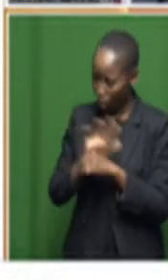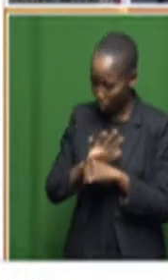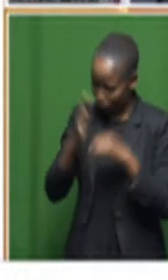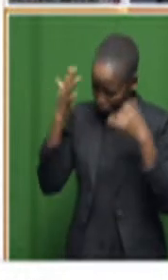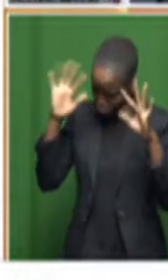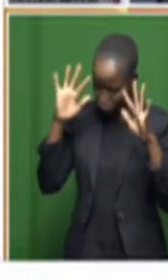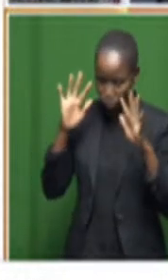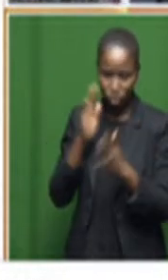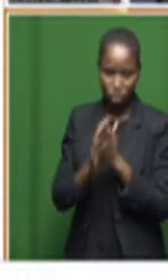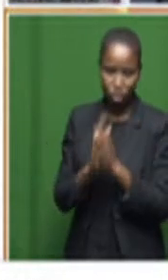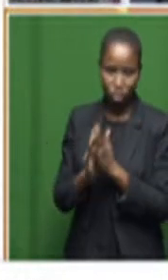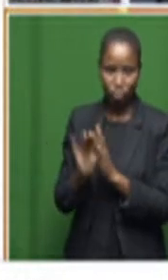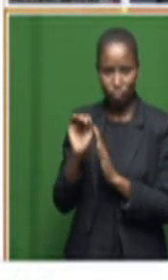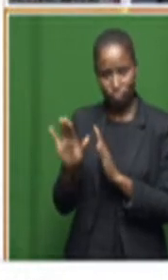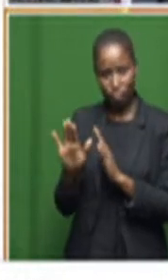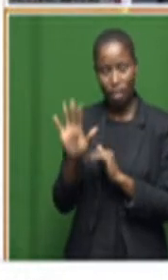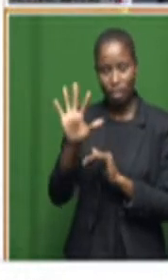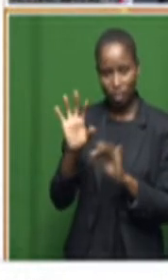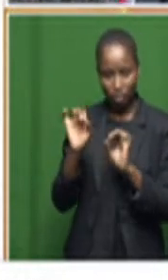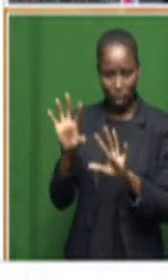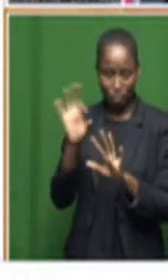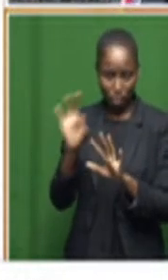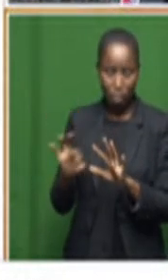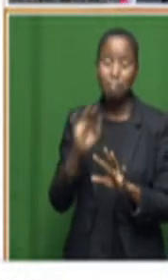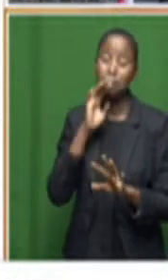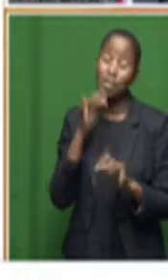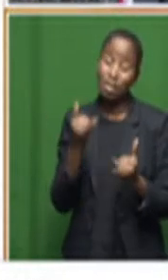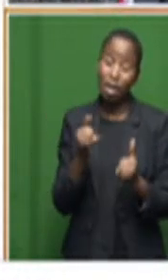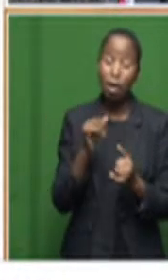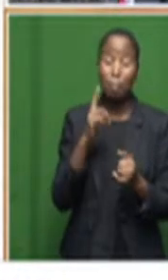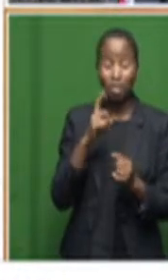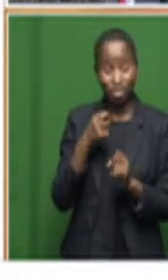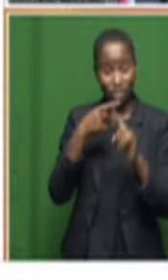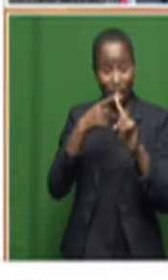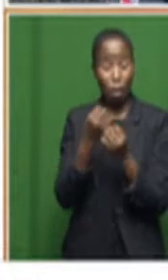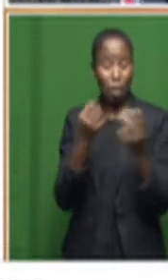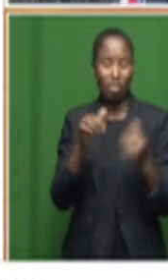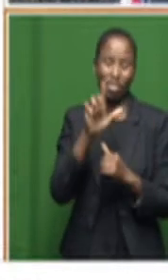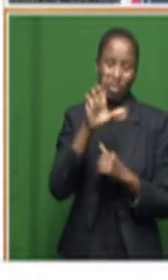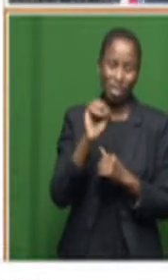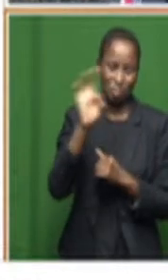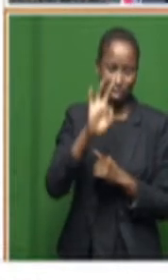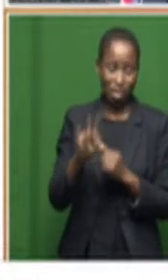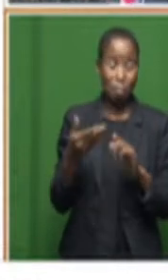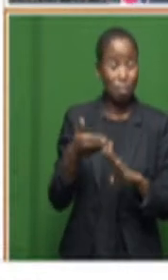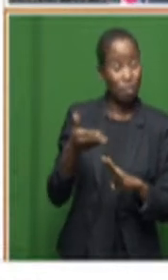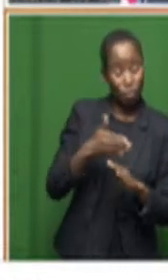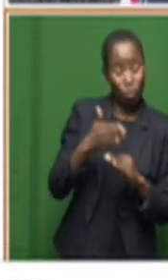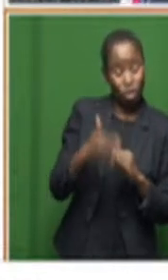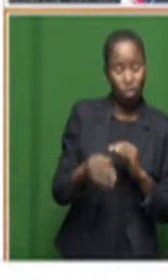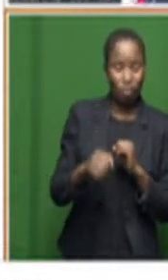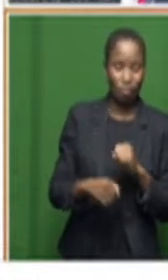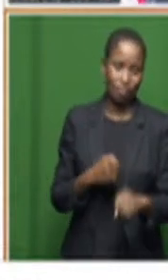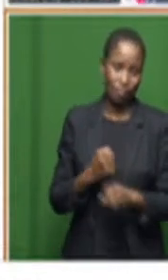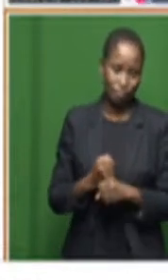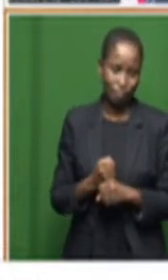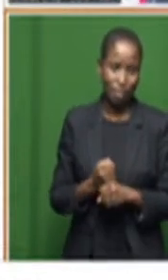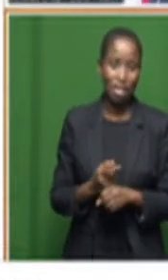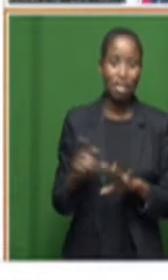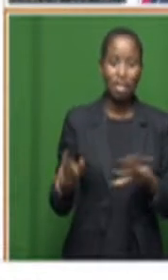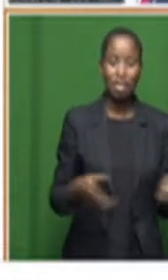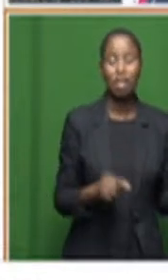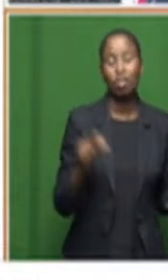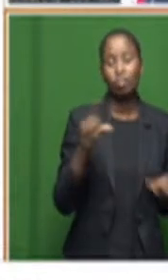vaccinated. So quite a long way to go to the target of 70% before the end of the year. So our conclusion at the moment is